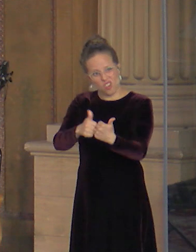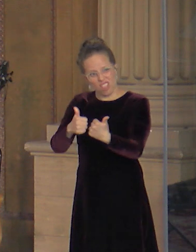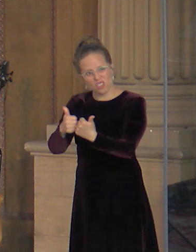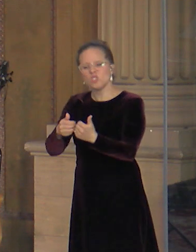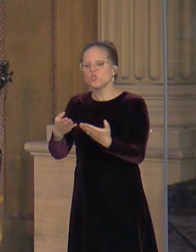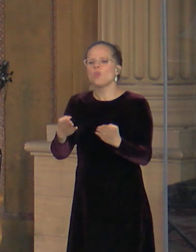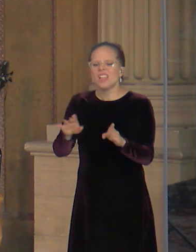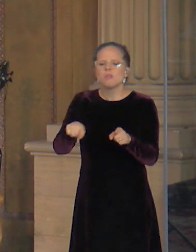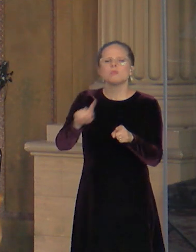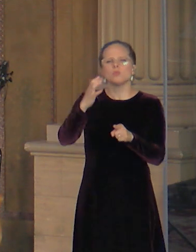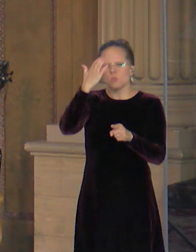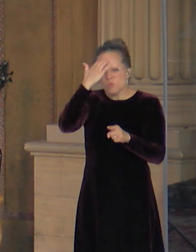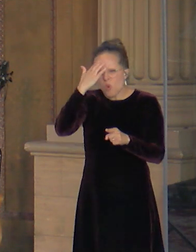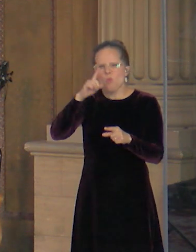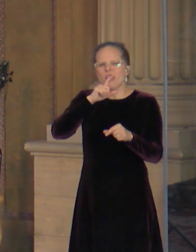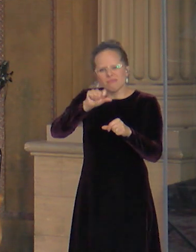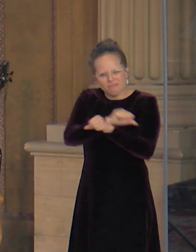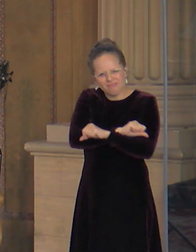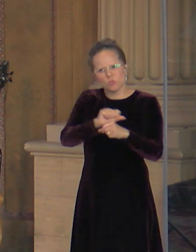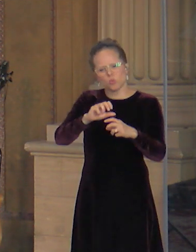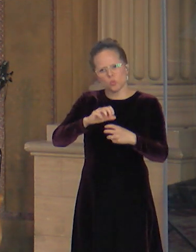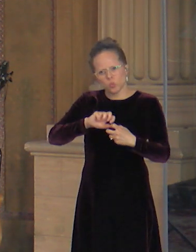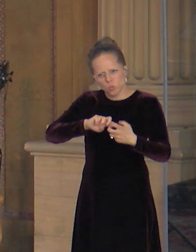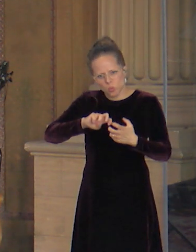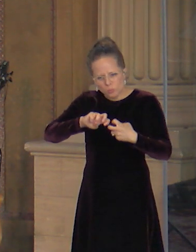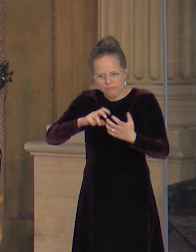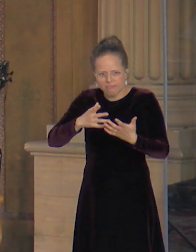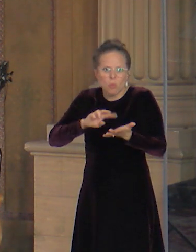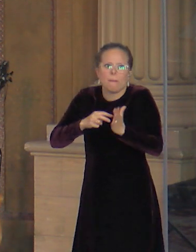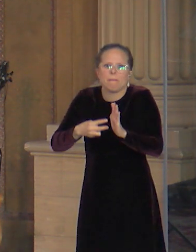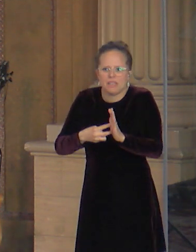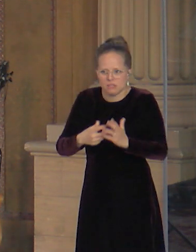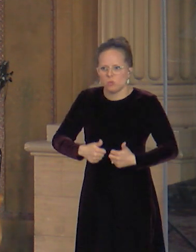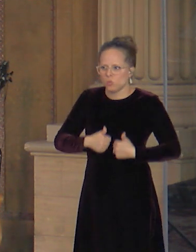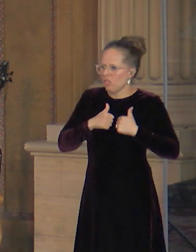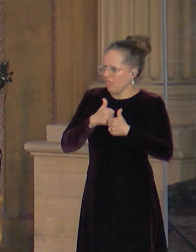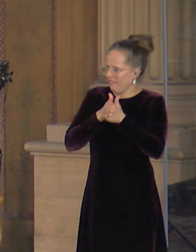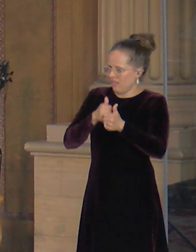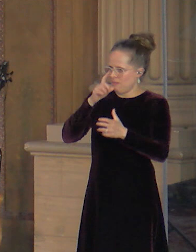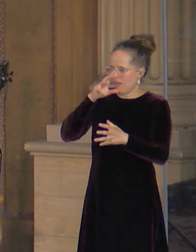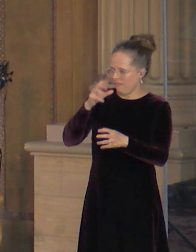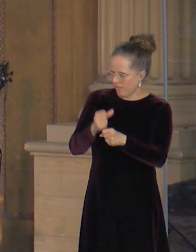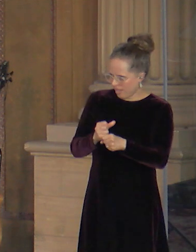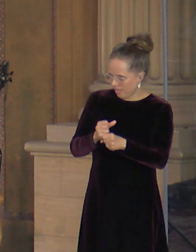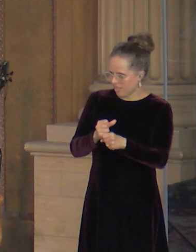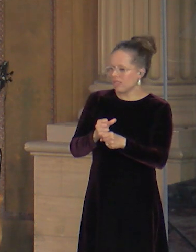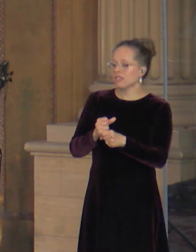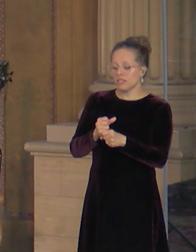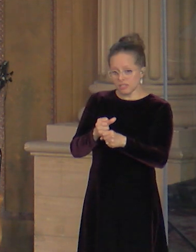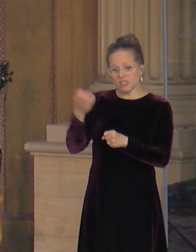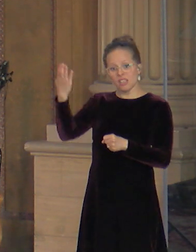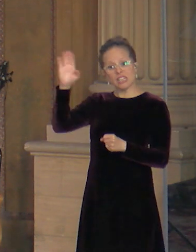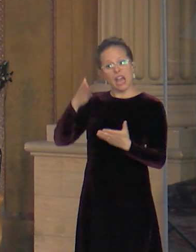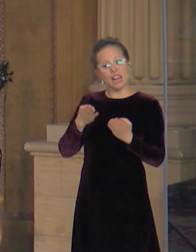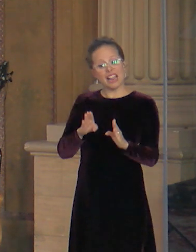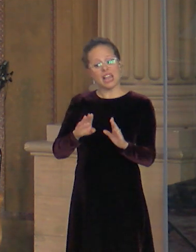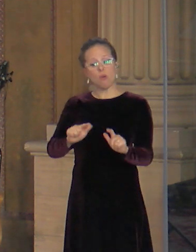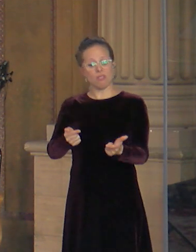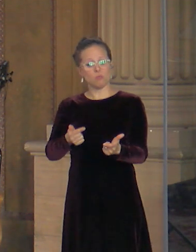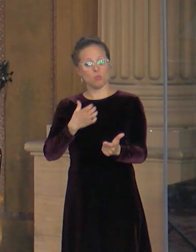so they could learn what it means to live a life of trusting God and while they were there he allowed them to be hungry for a time